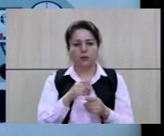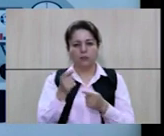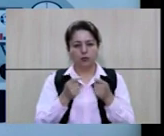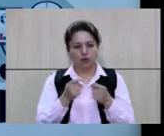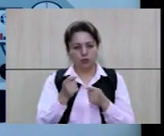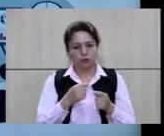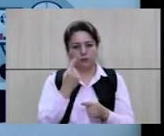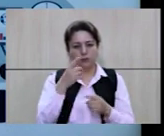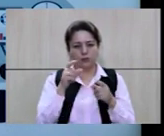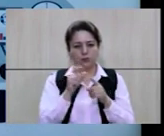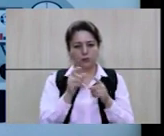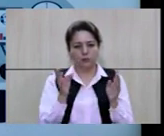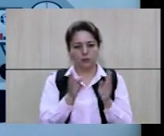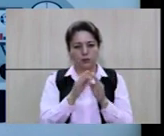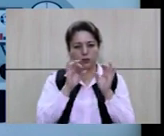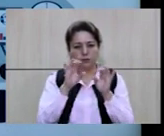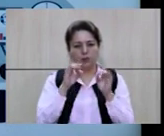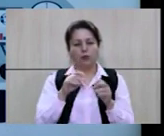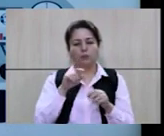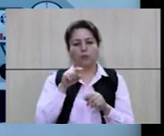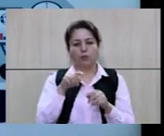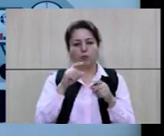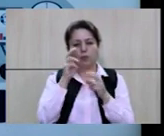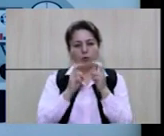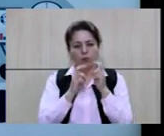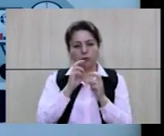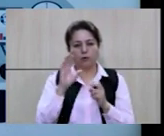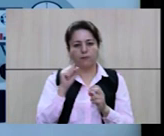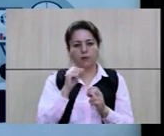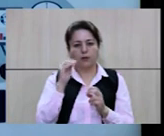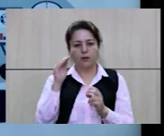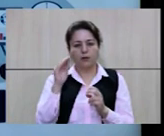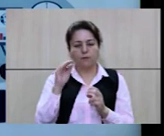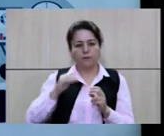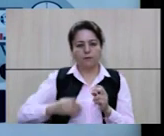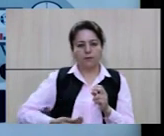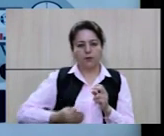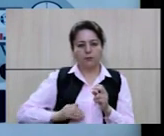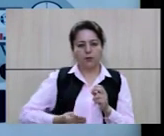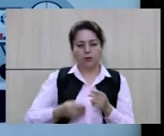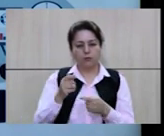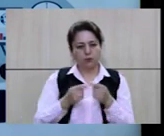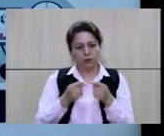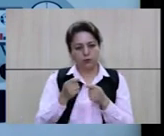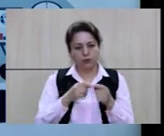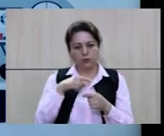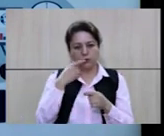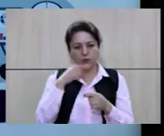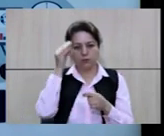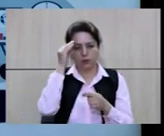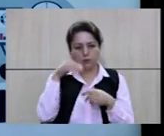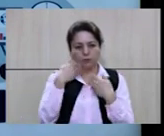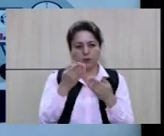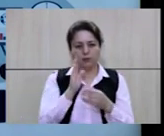bilan aytganda, bu korxona va firmalarning boshqaruvchisi degan ma'noni ifodalar